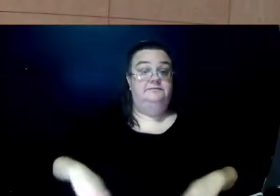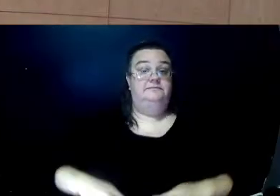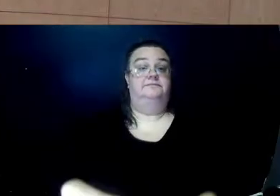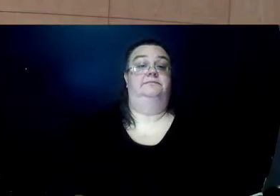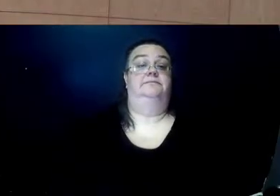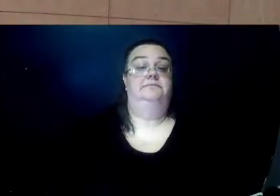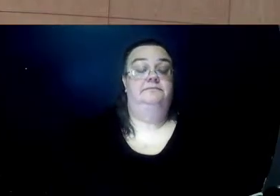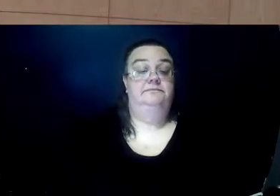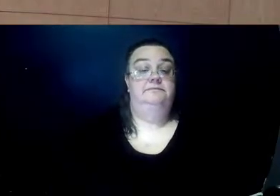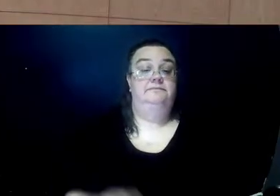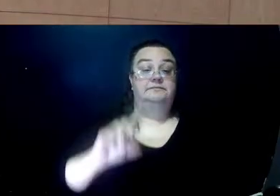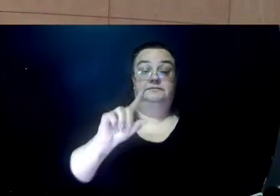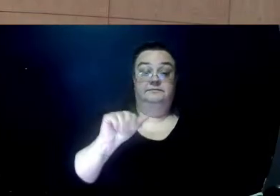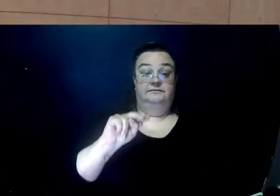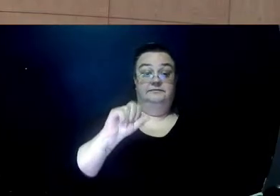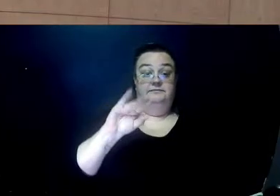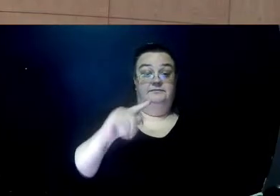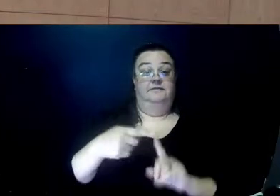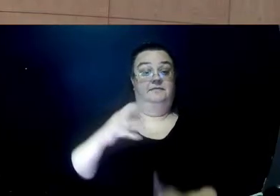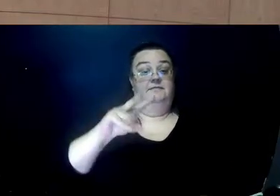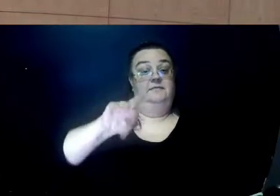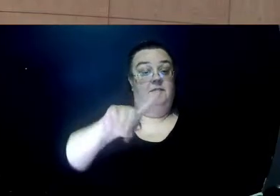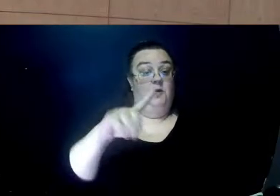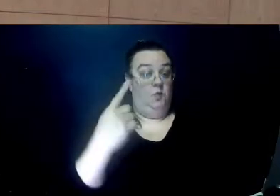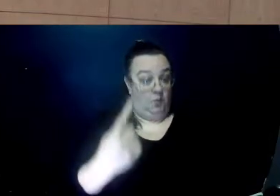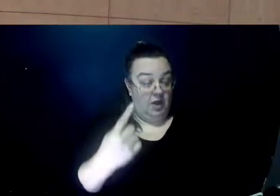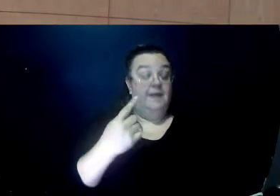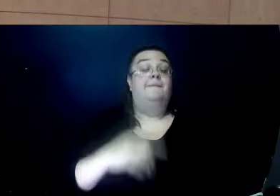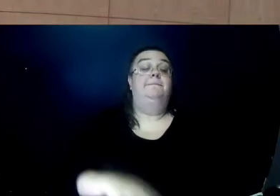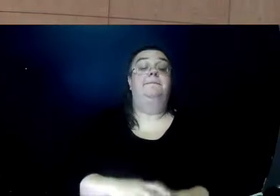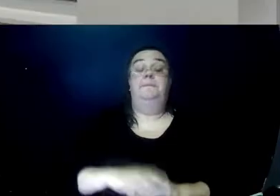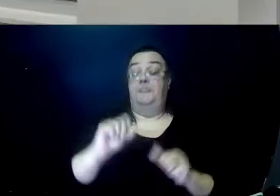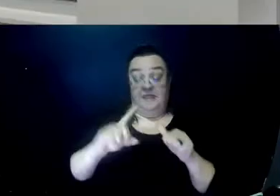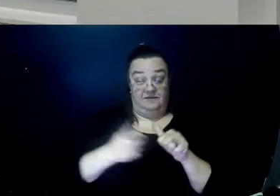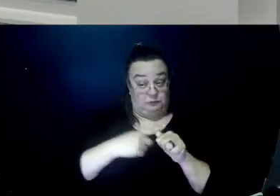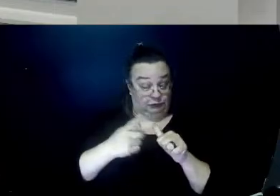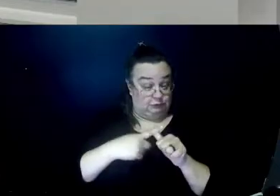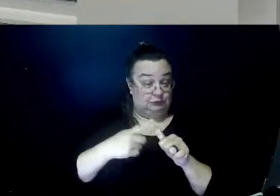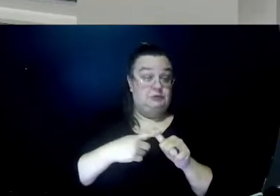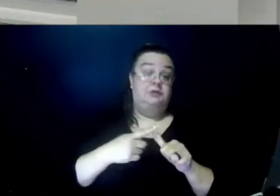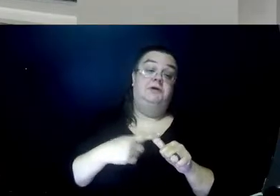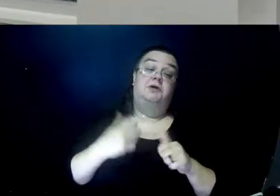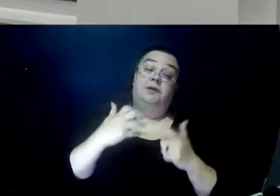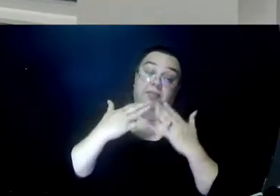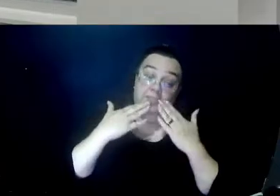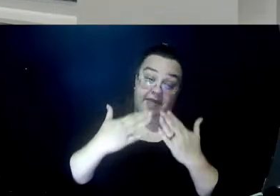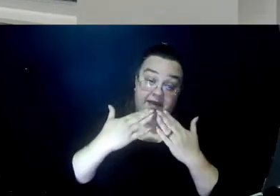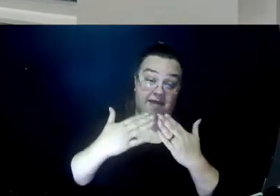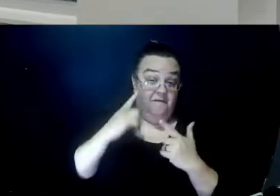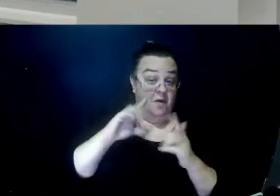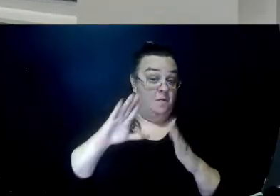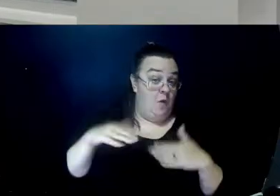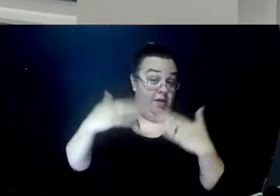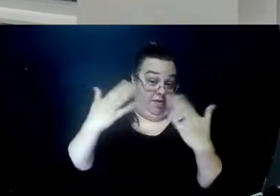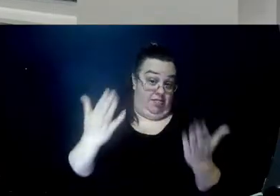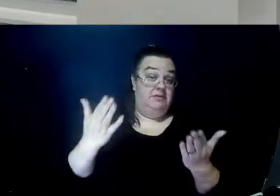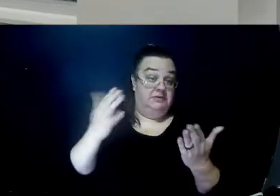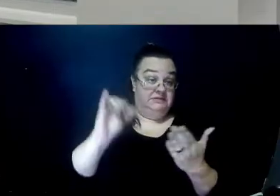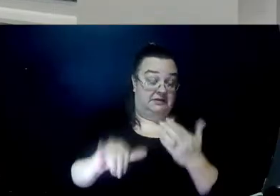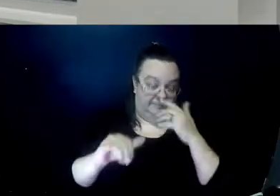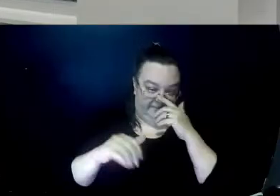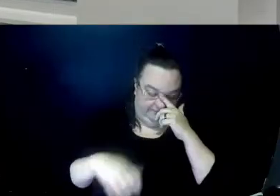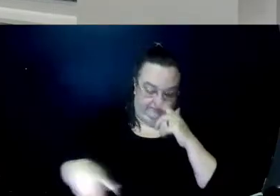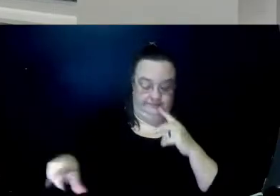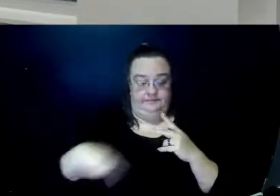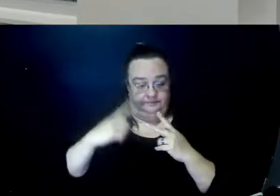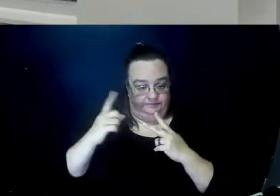Hi, Dan Smith, Ward 1. So first of all, thanks for bringing this up.